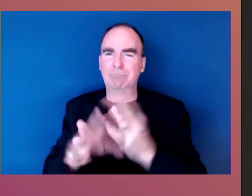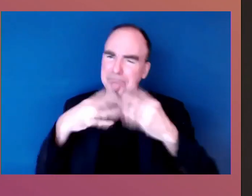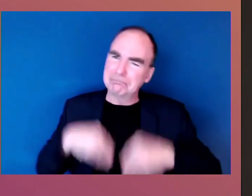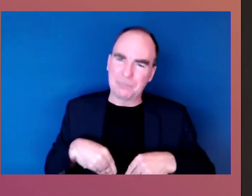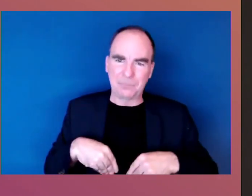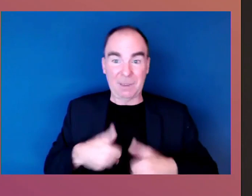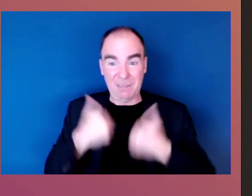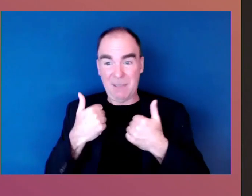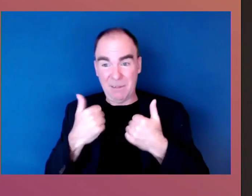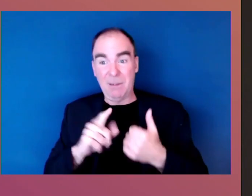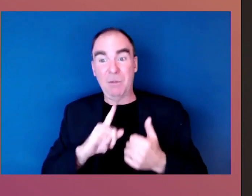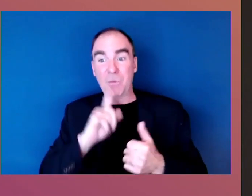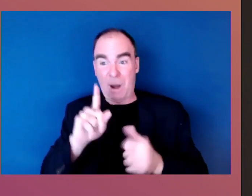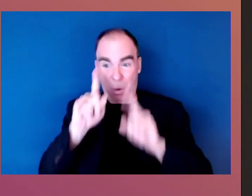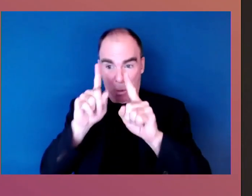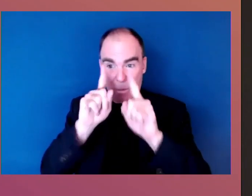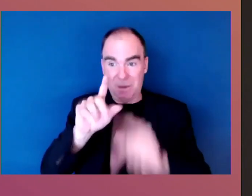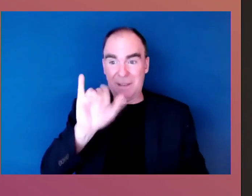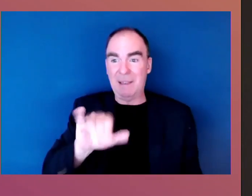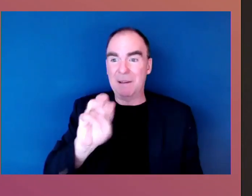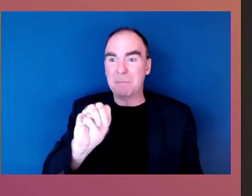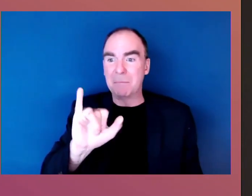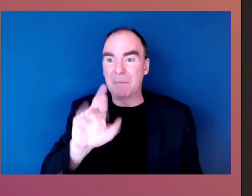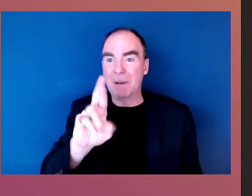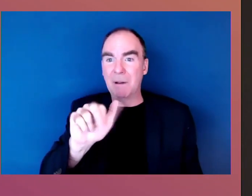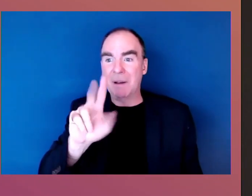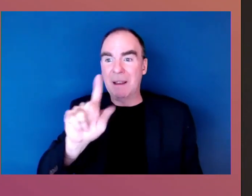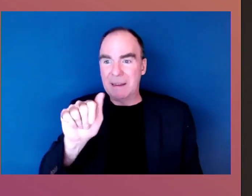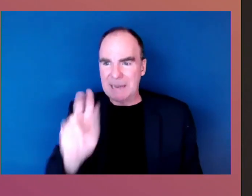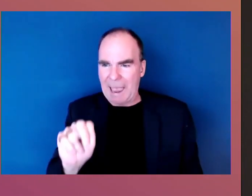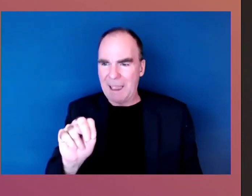as an accessible museum in the world.